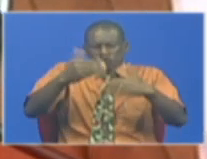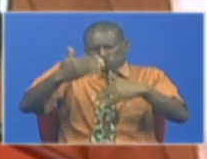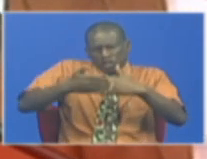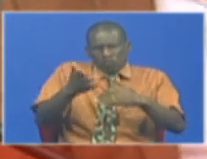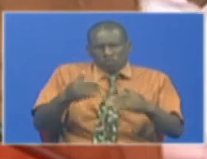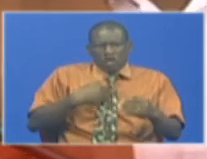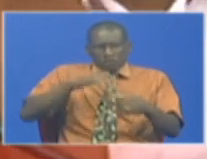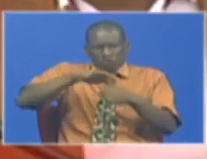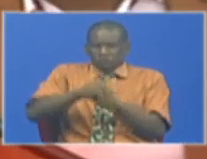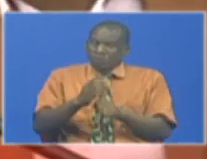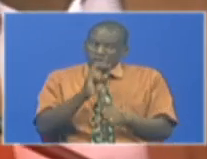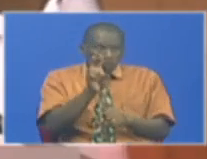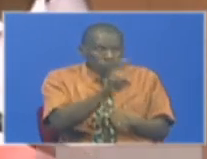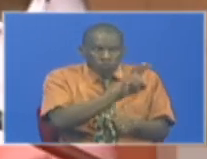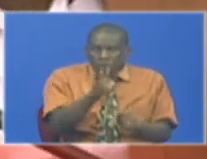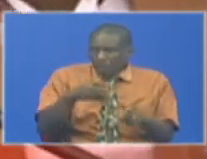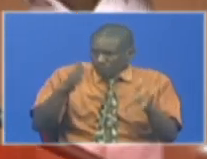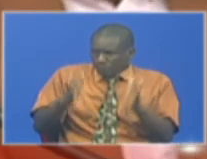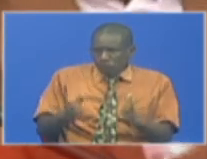muangalie.